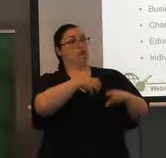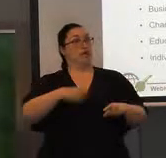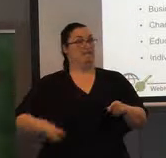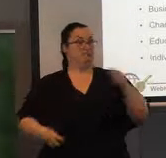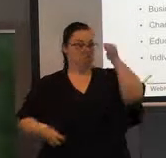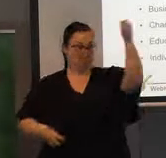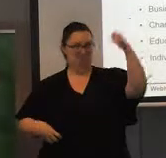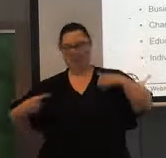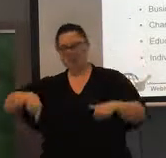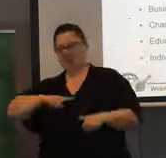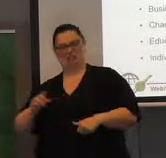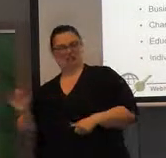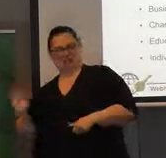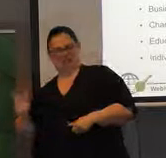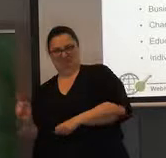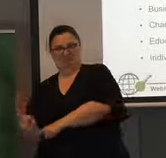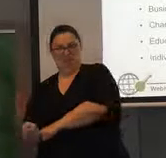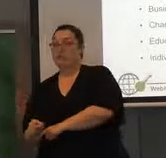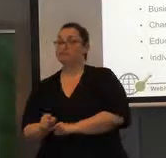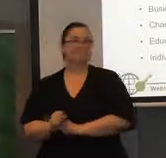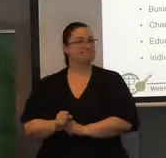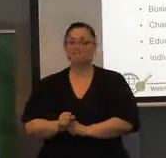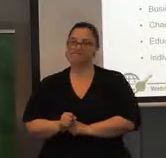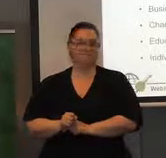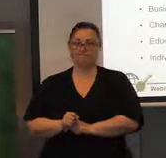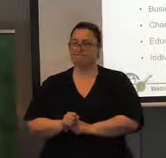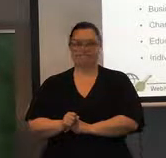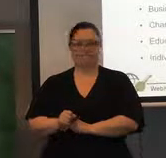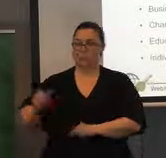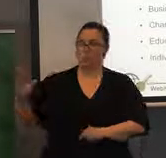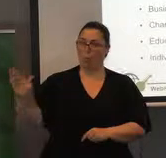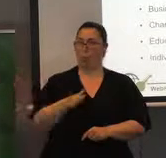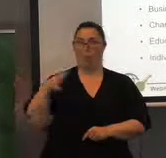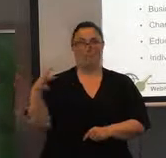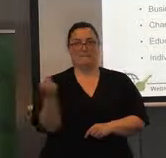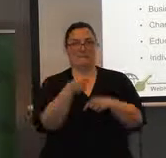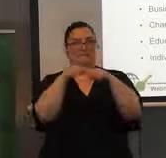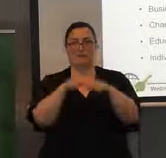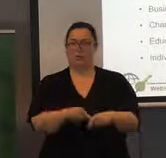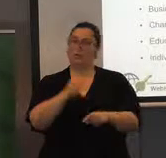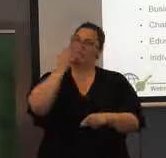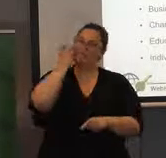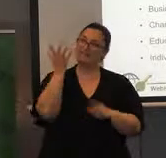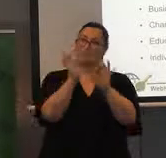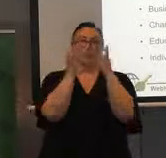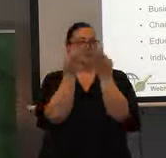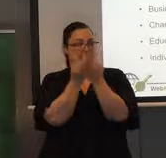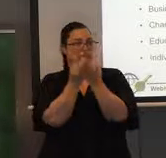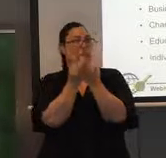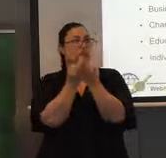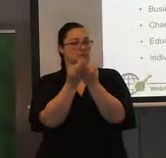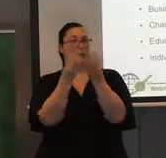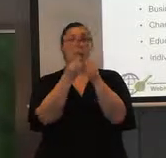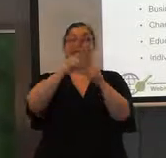federal government have to do this, but nobody else? No, that's not the case. The case is every individual and organization